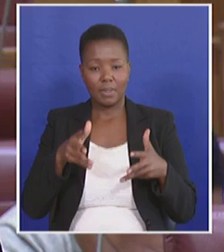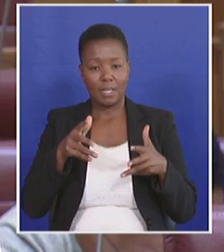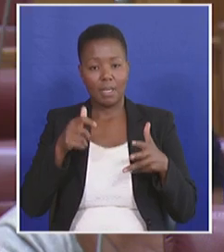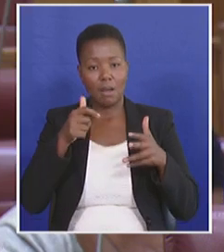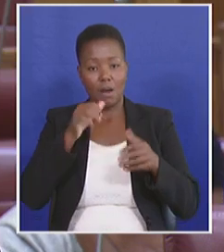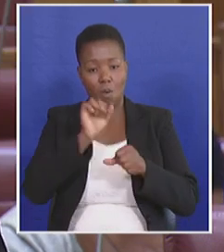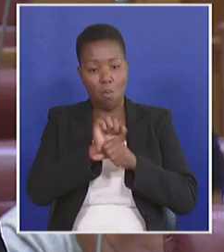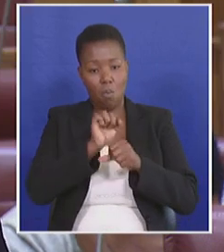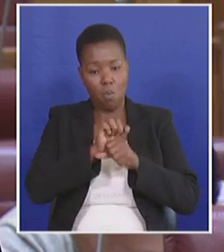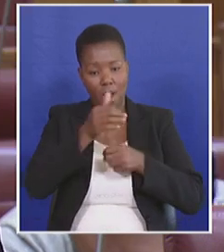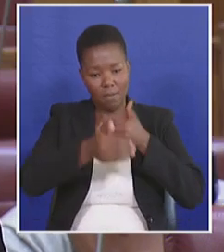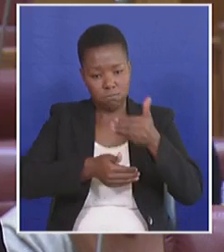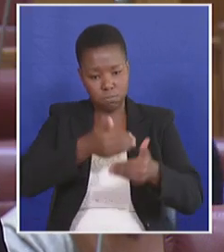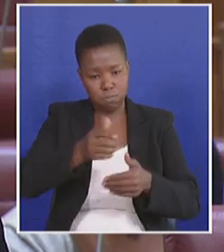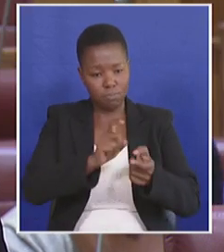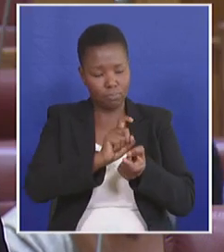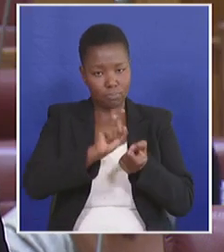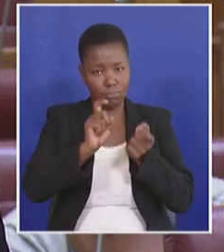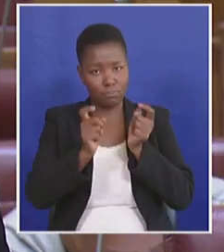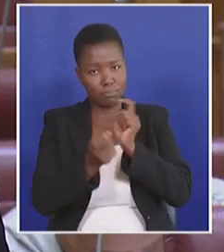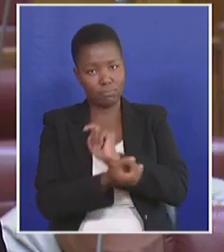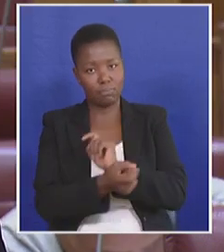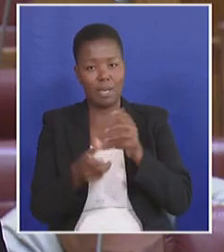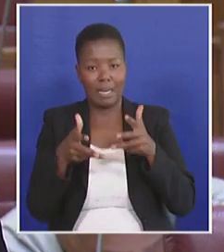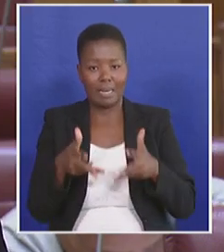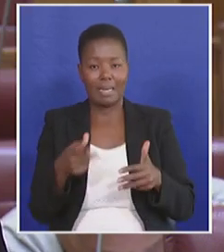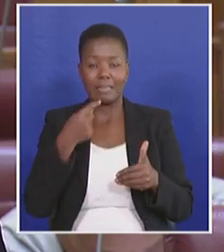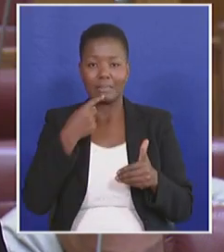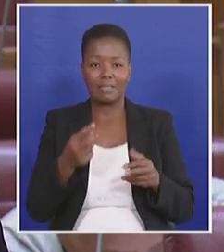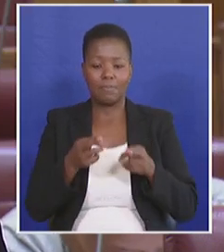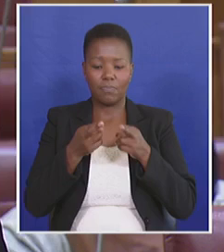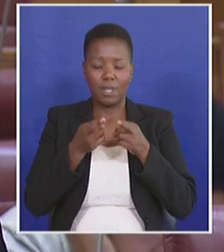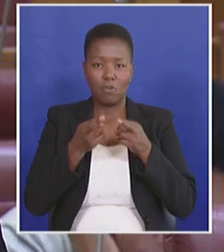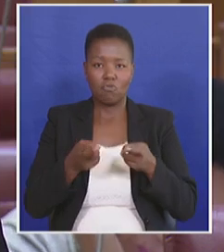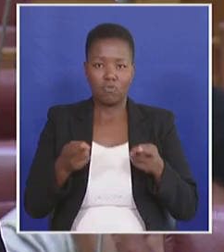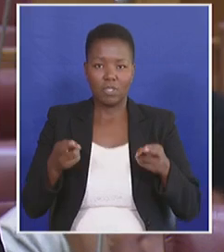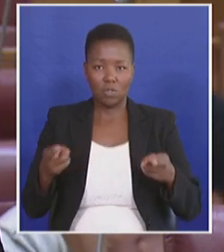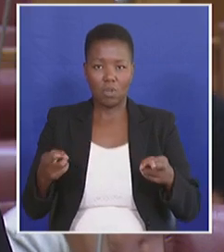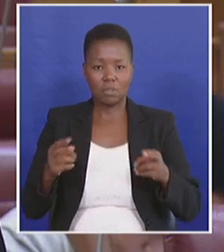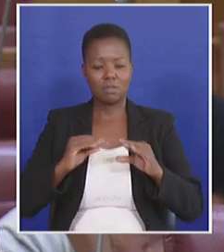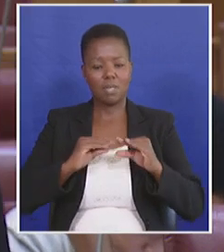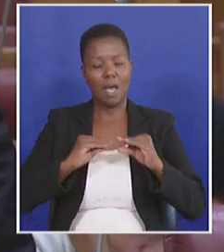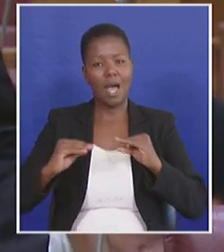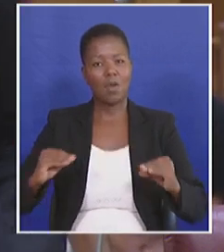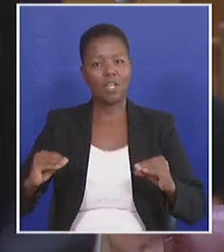what we generally use as the resource allocation guide within the South African Police